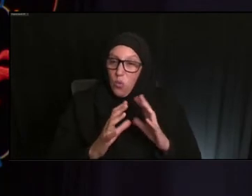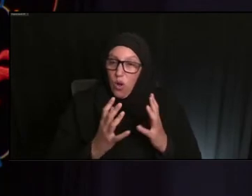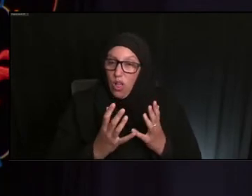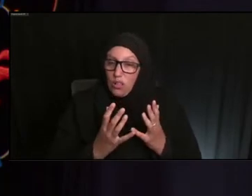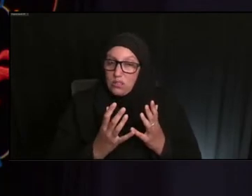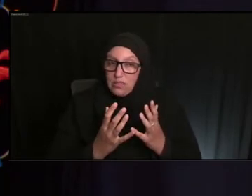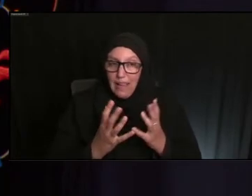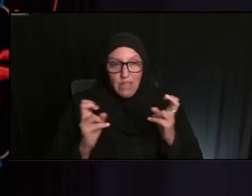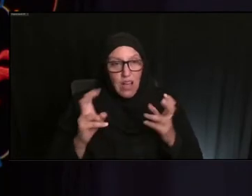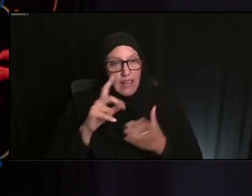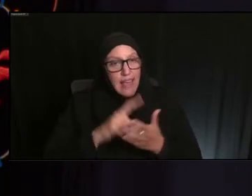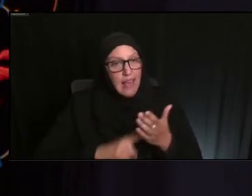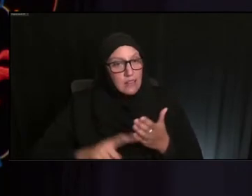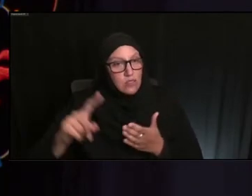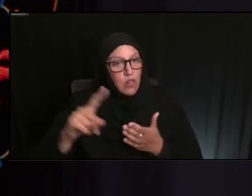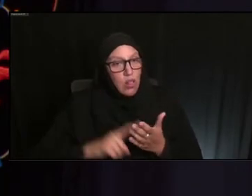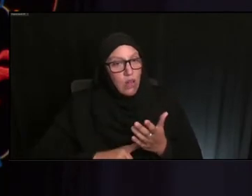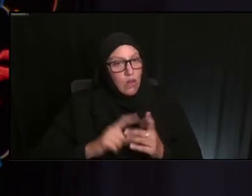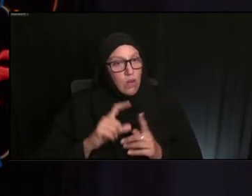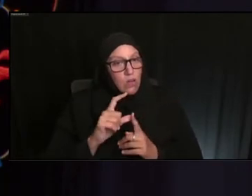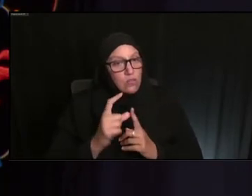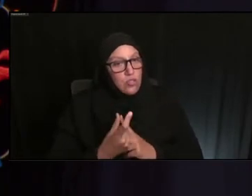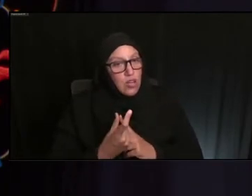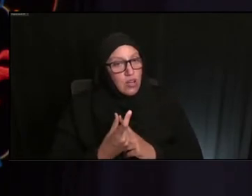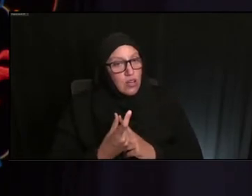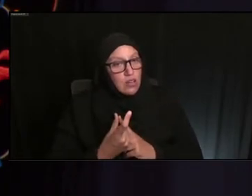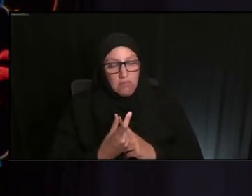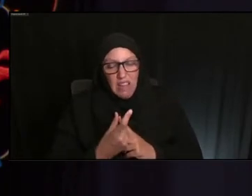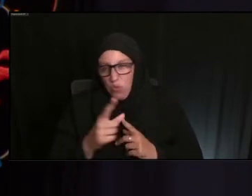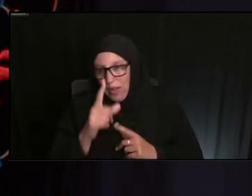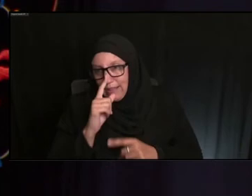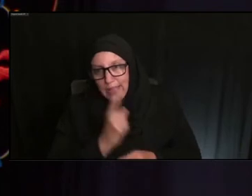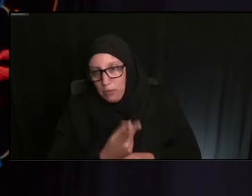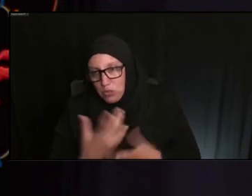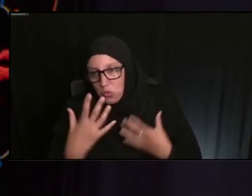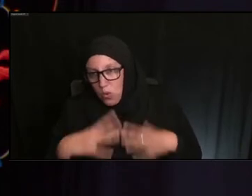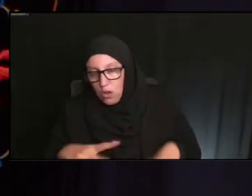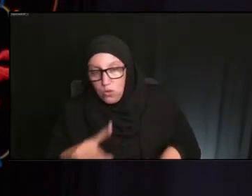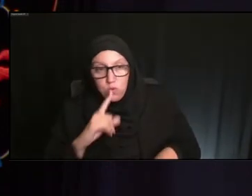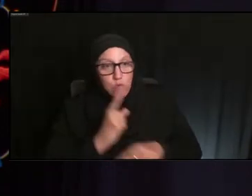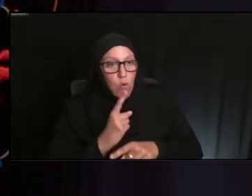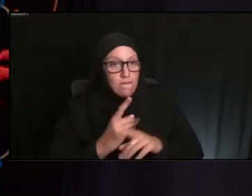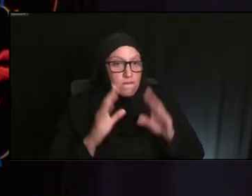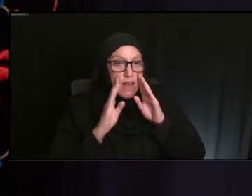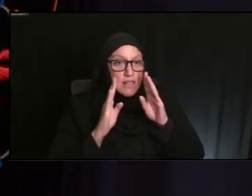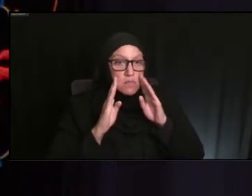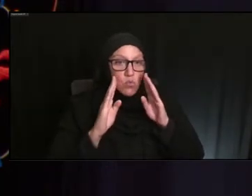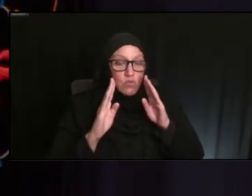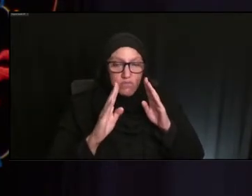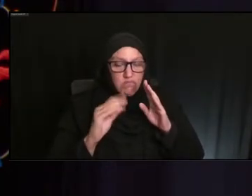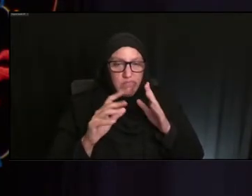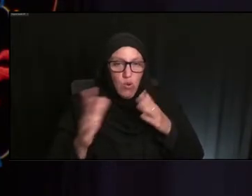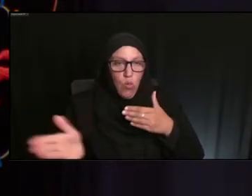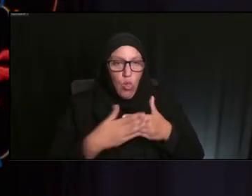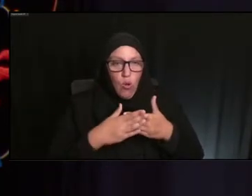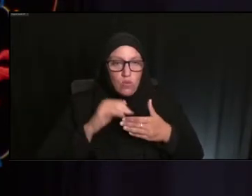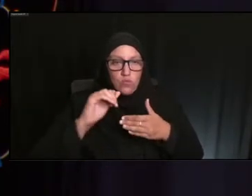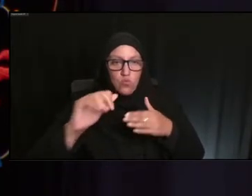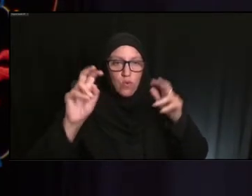or whatever. You make a comment, they'll close it. Isn't that right? That's all that happens. But back then, if you couldn't even